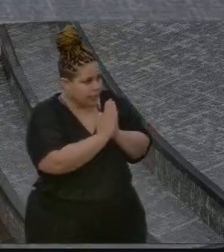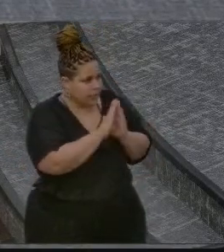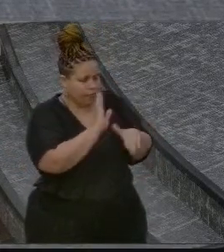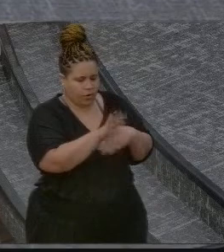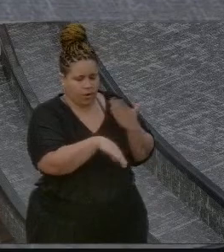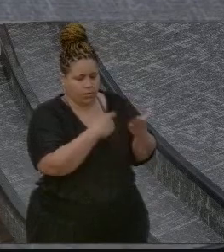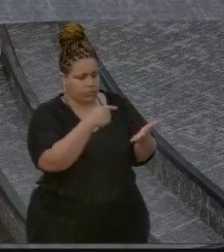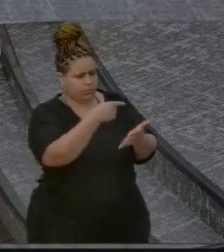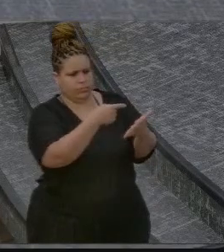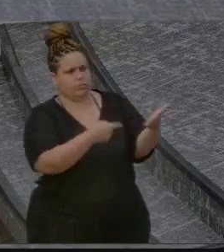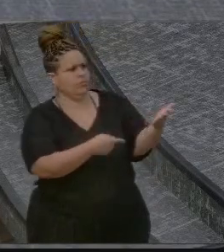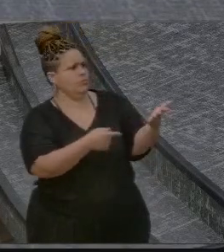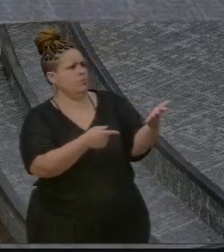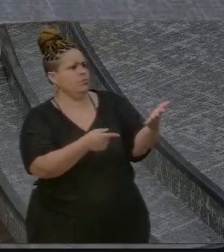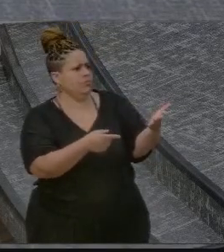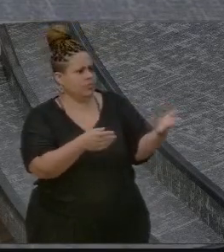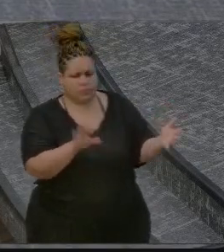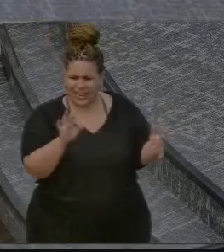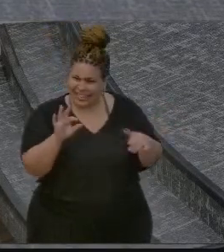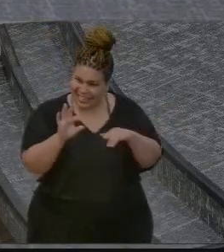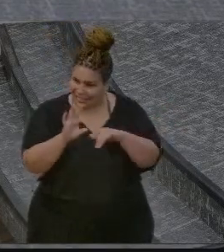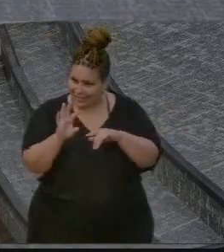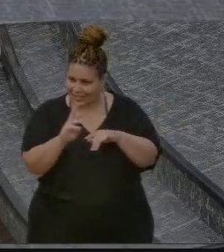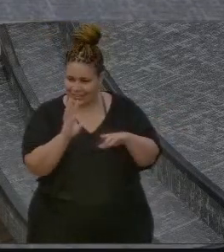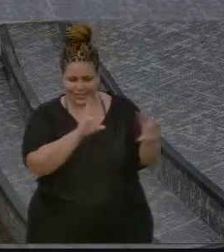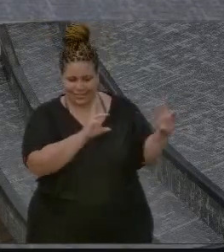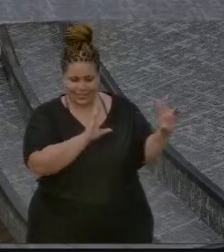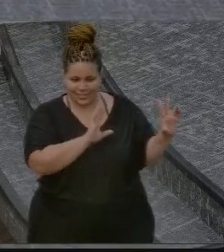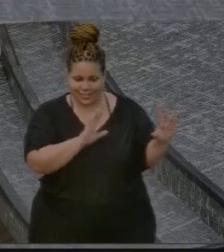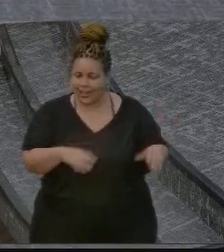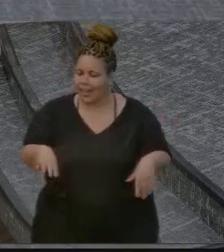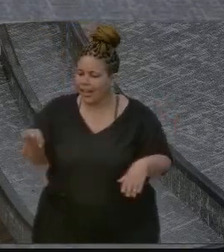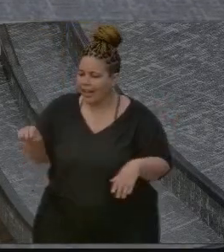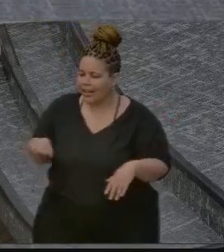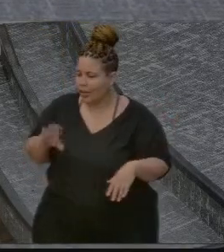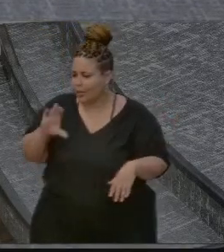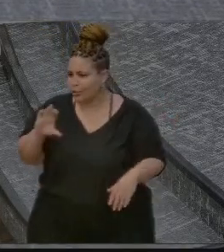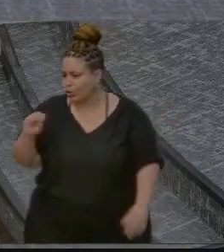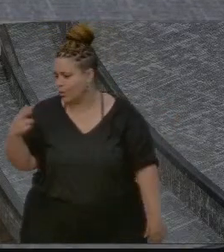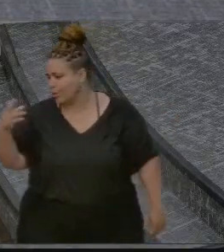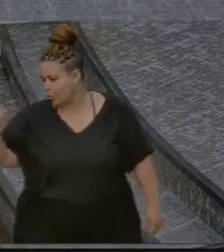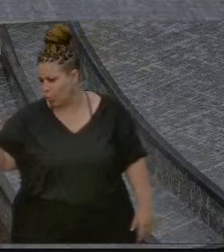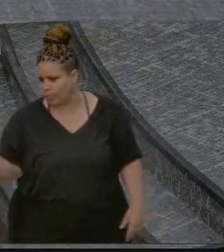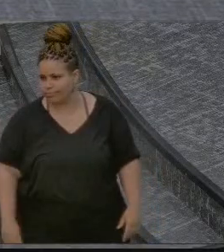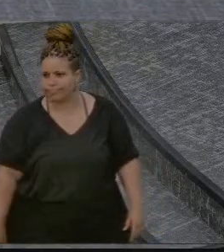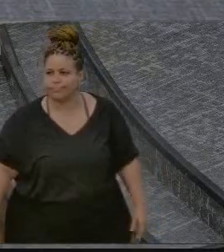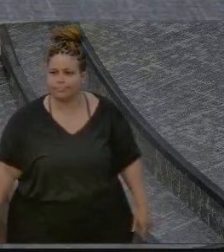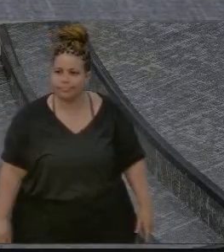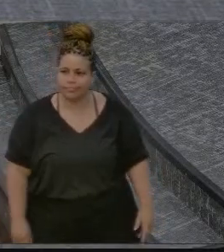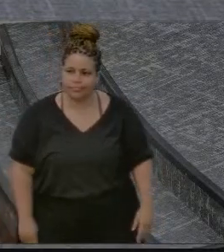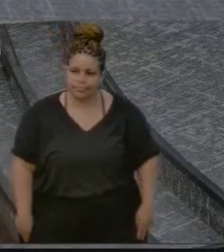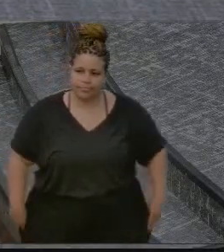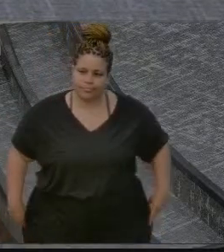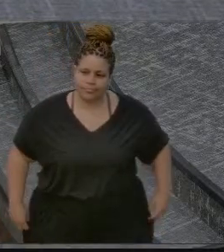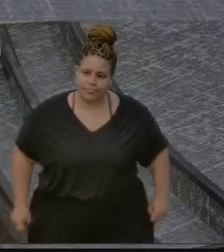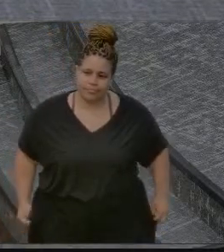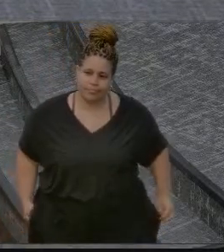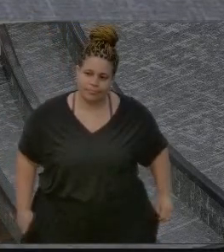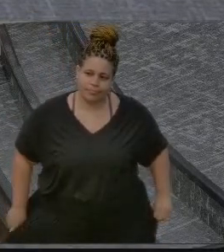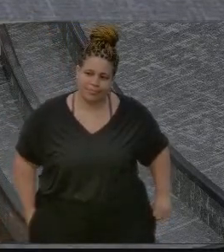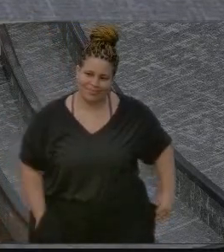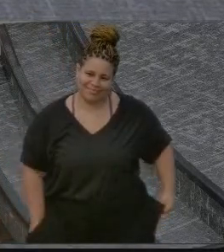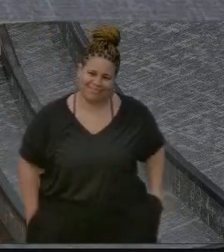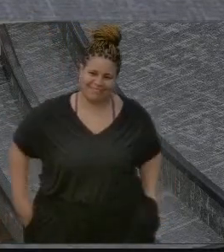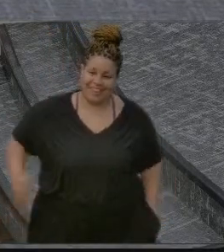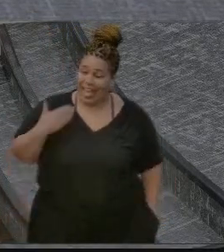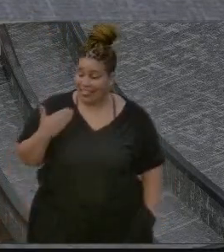says 1996, then there's. Just Cedar Shoals. Okay. Well, I didn't think you'd ever give me too much information, but you have done that,